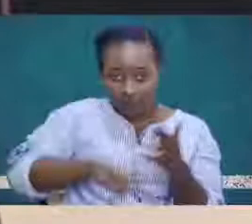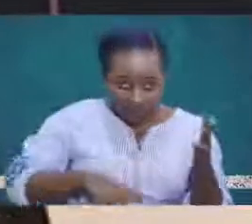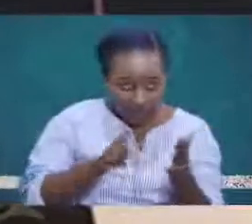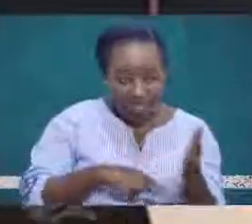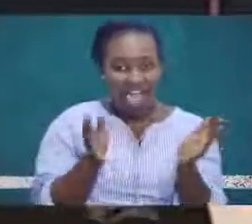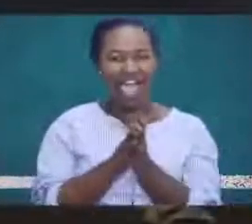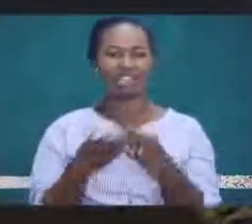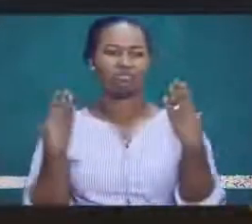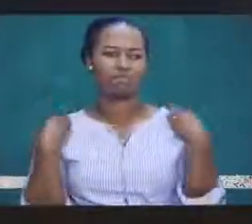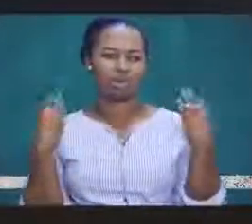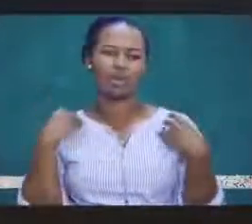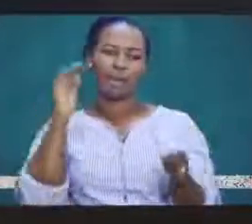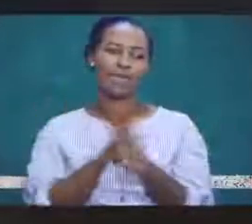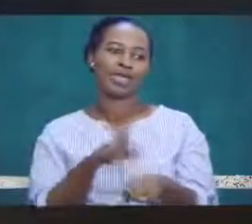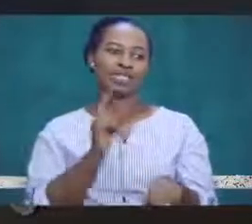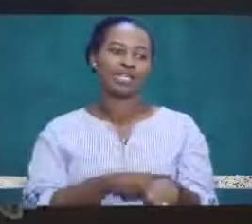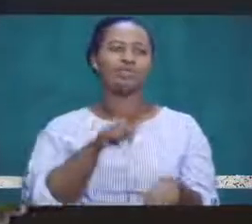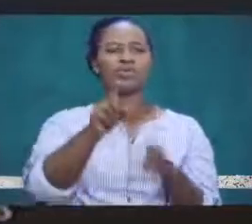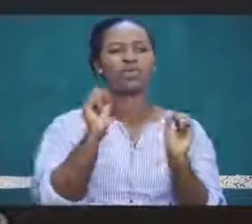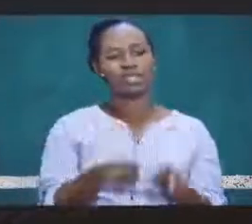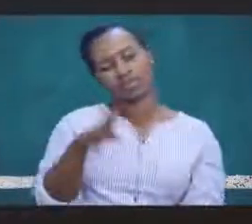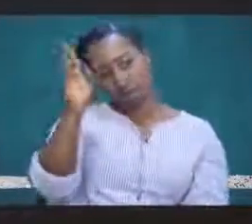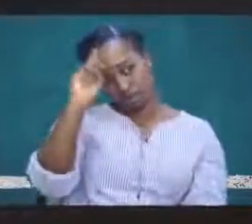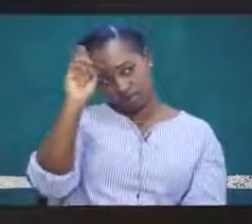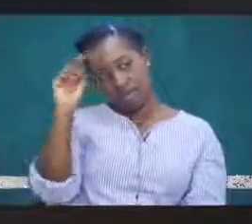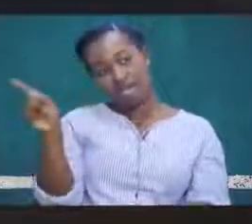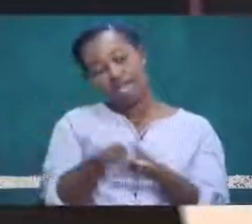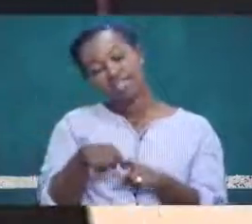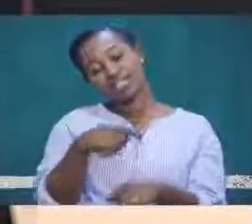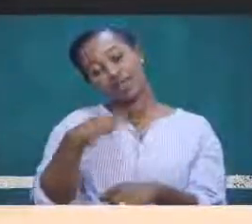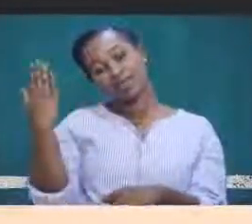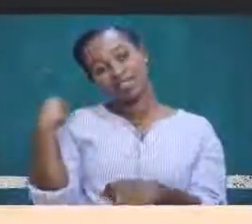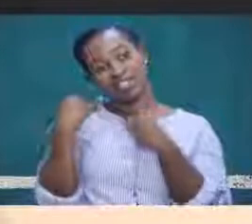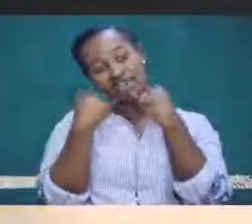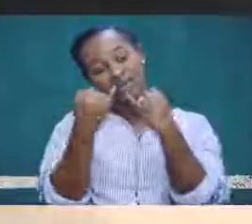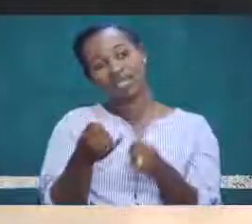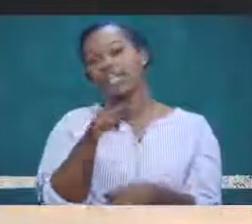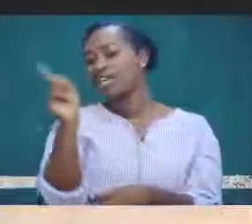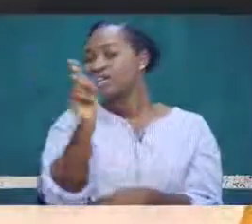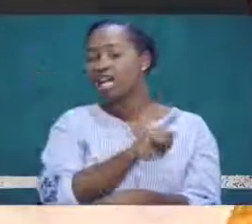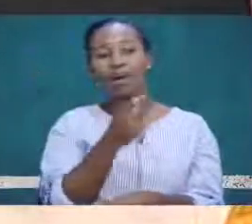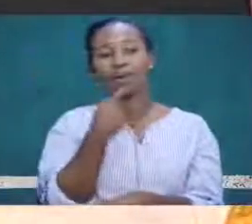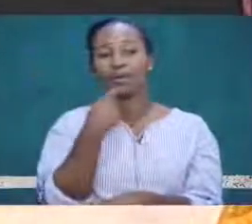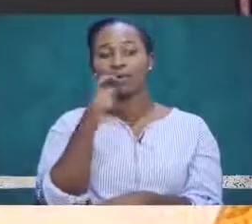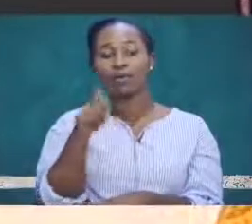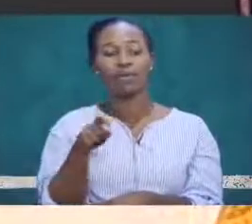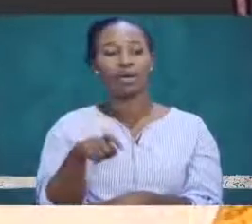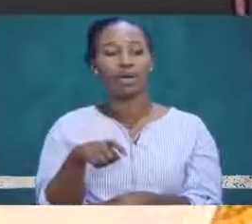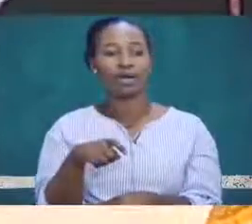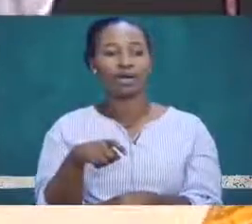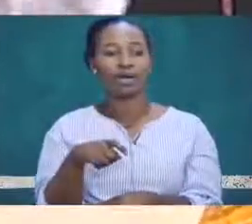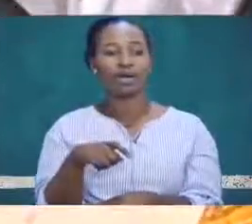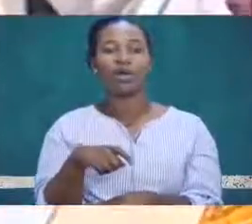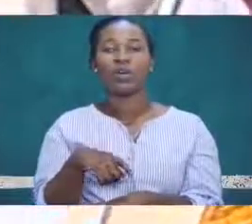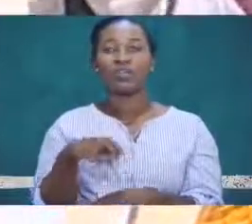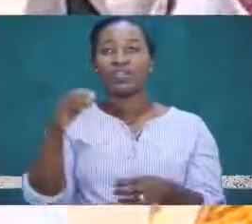it many times, then you can remember. And as I told you last time, you don't cram physics. Try